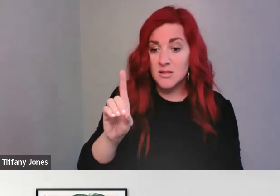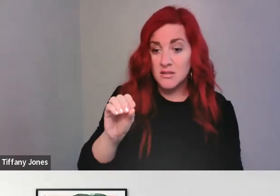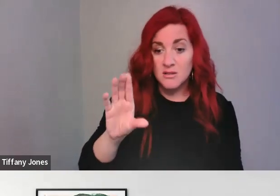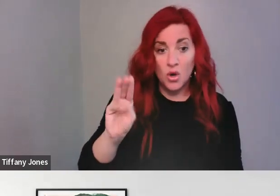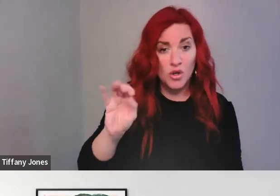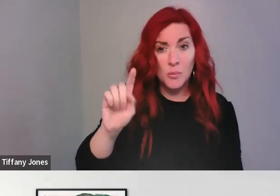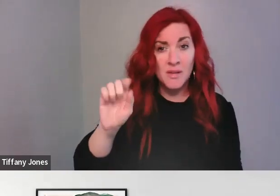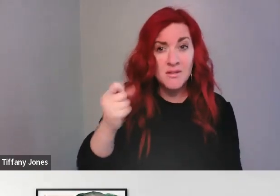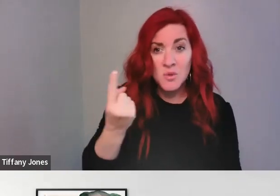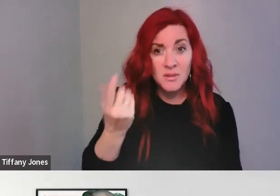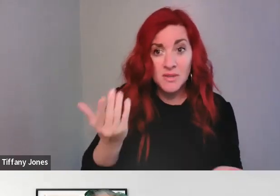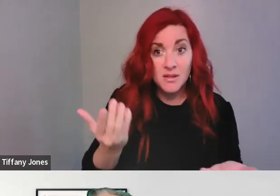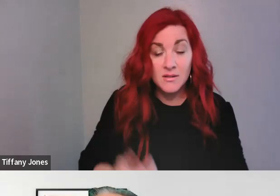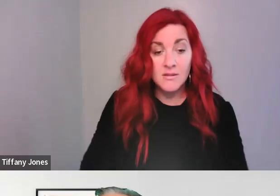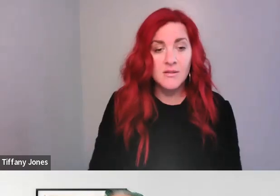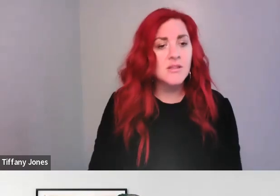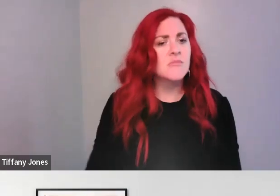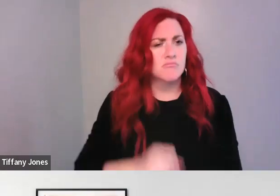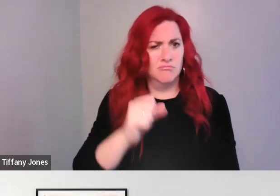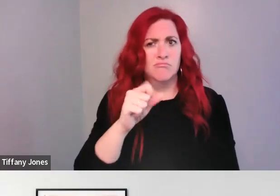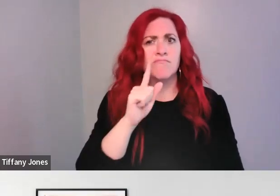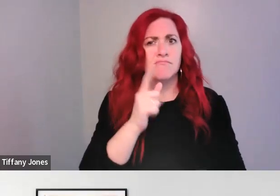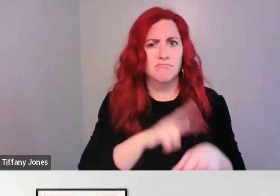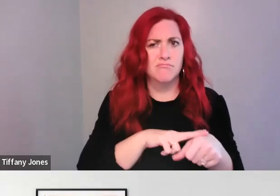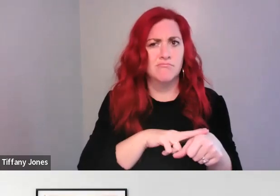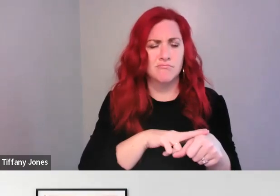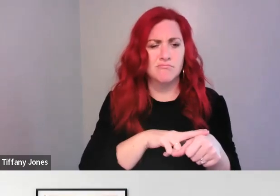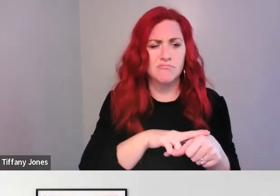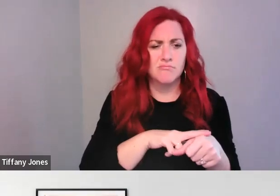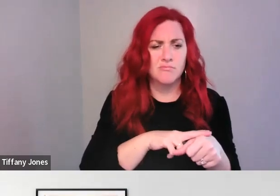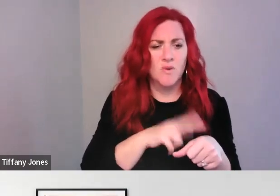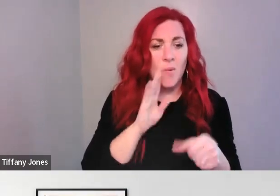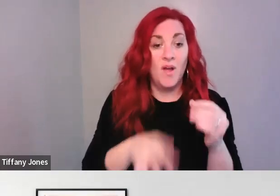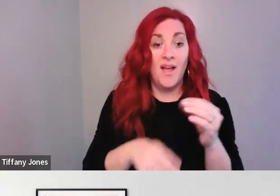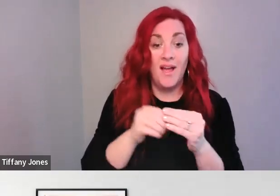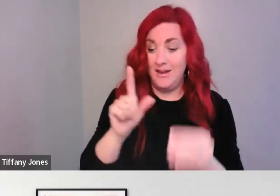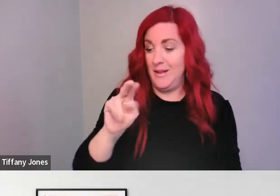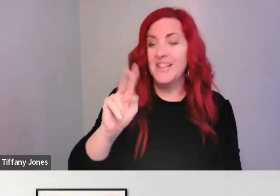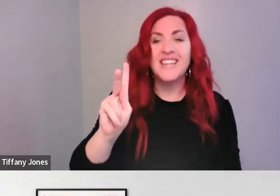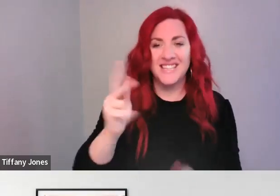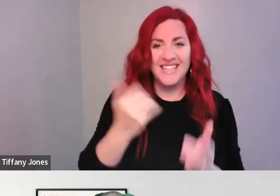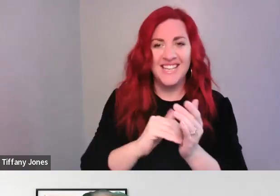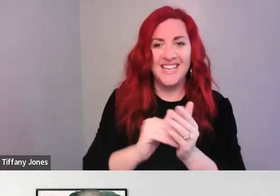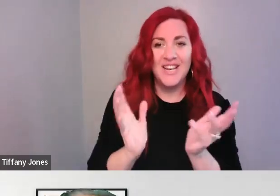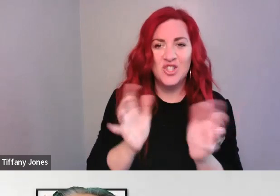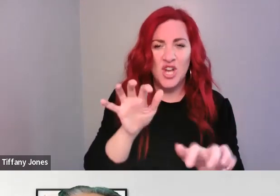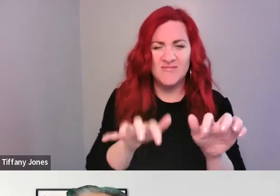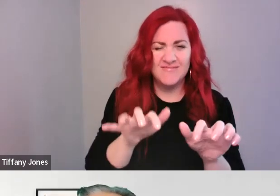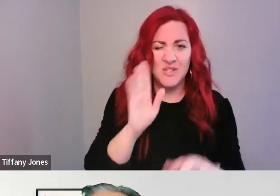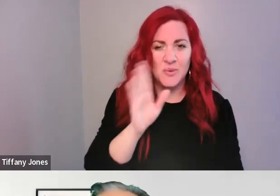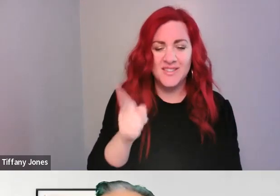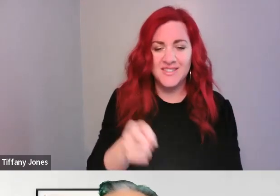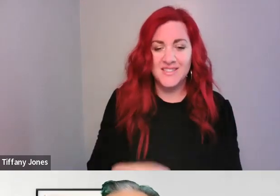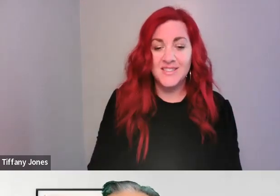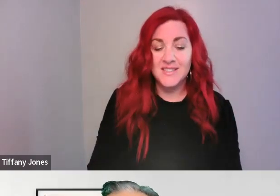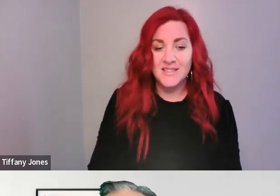that? Yeah, absolutely. Let me put a link again in the chat. Yes, we